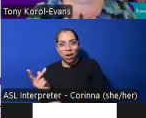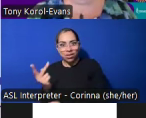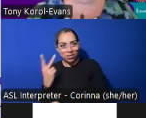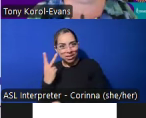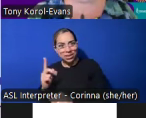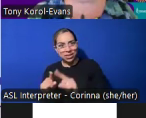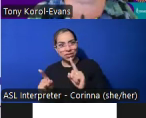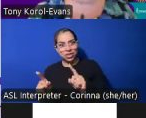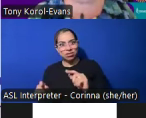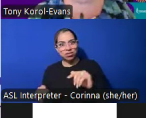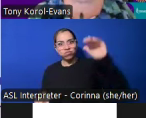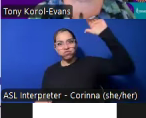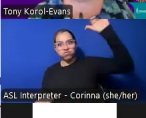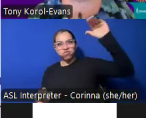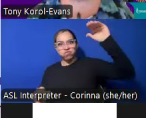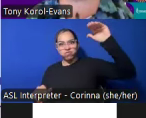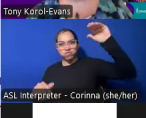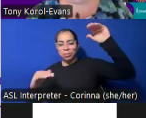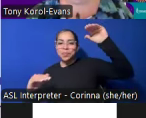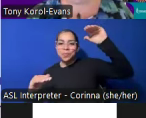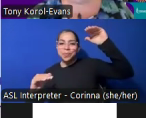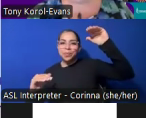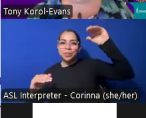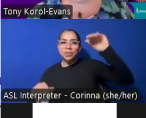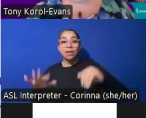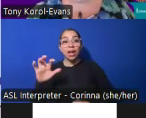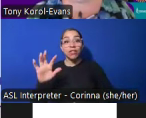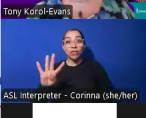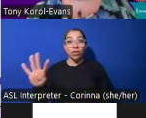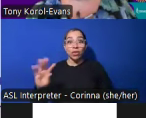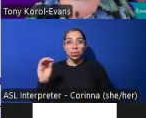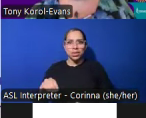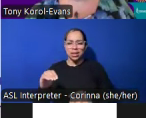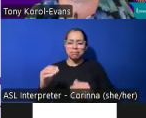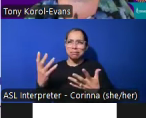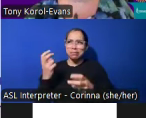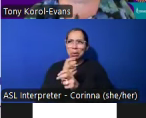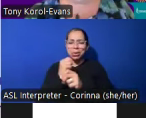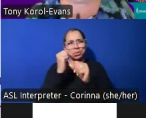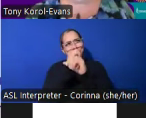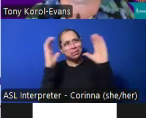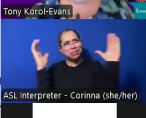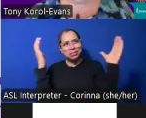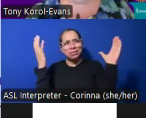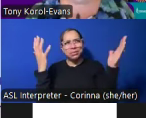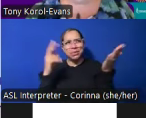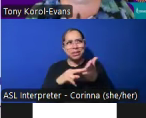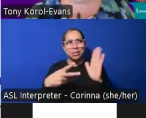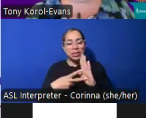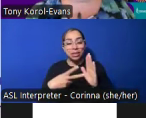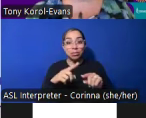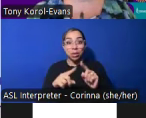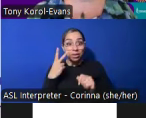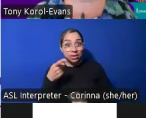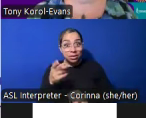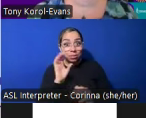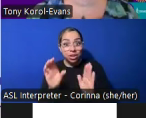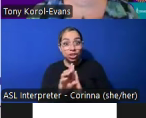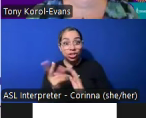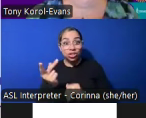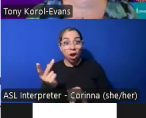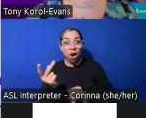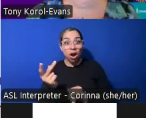544% is something that's hard to visualize when you just hear a number. But I want you to look at that visual.